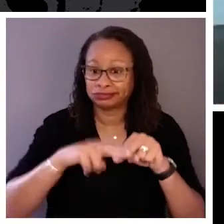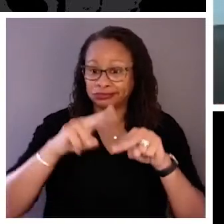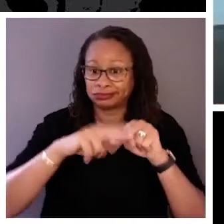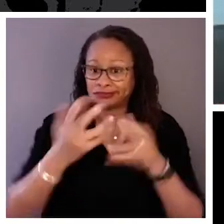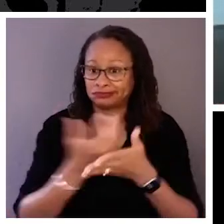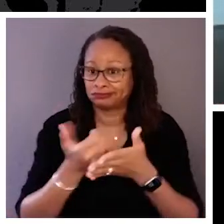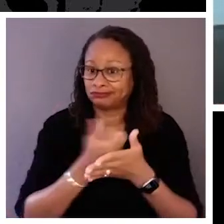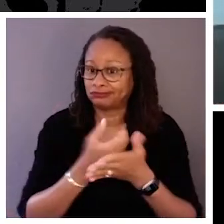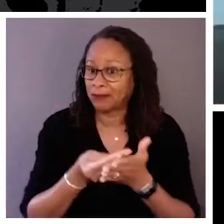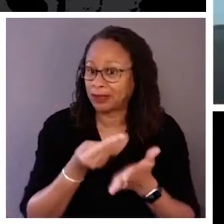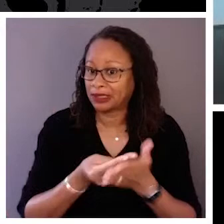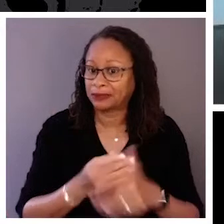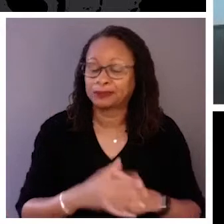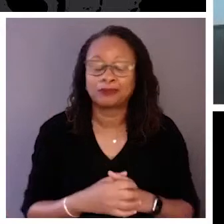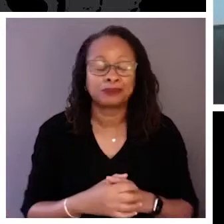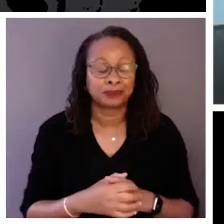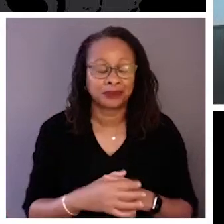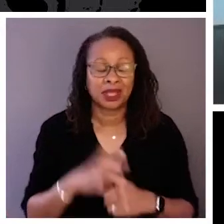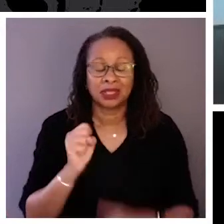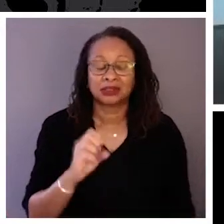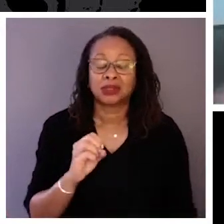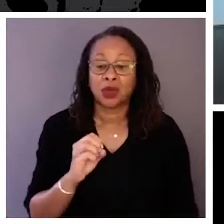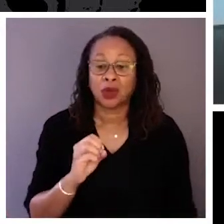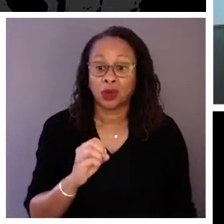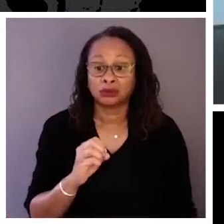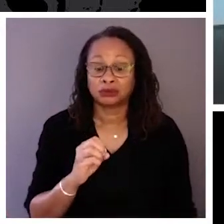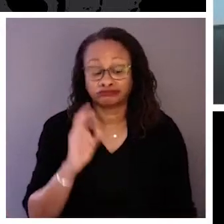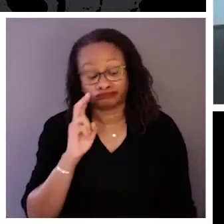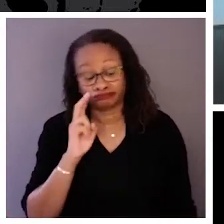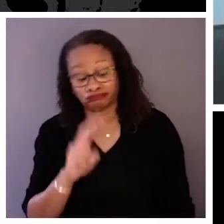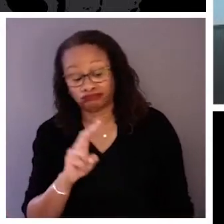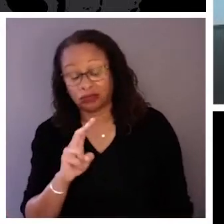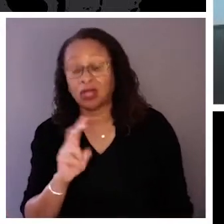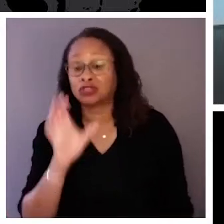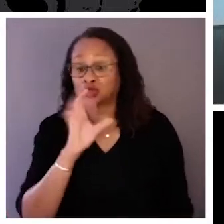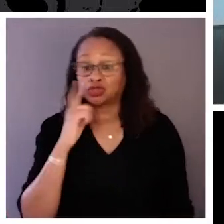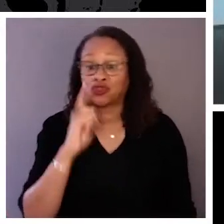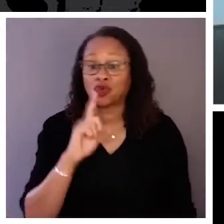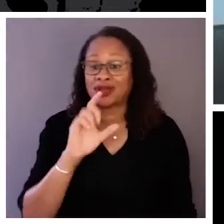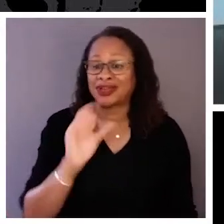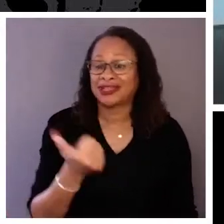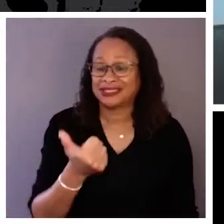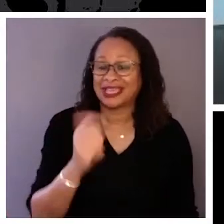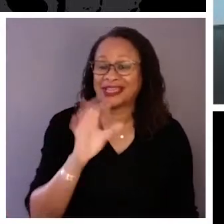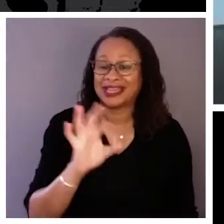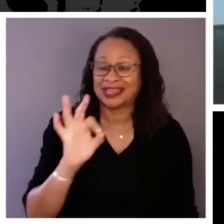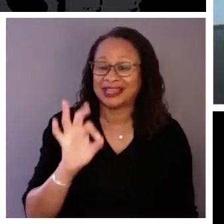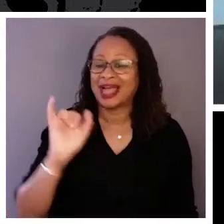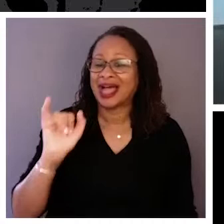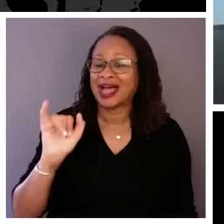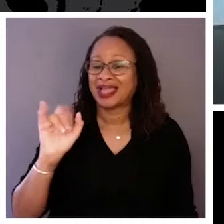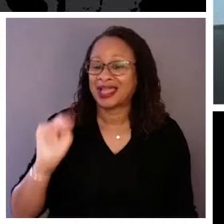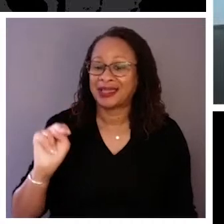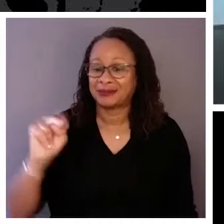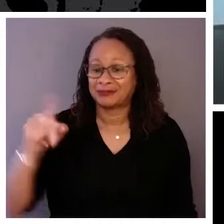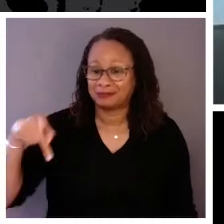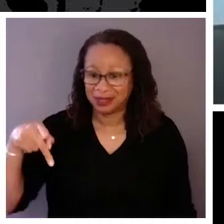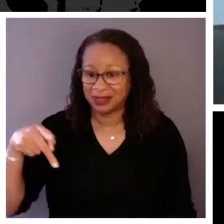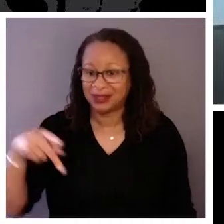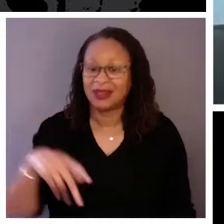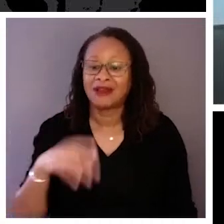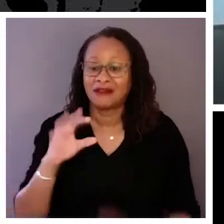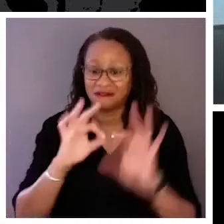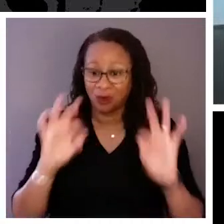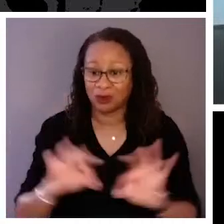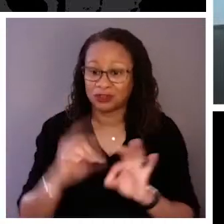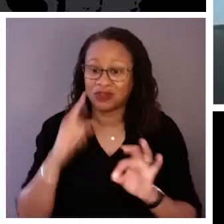And so just keep an eye out for those 1099 INT forms, for the Coogan accounts as well, and make sure